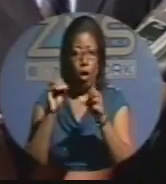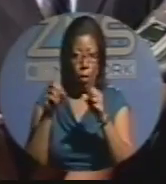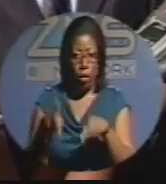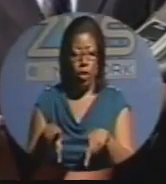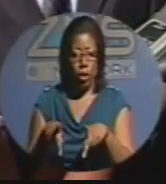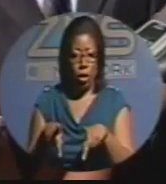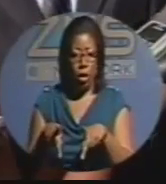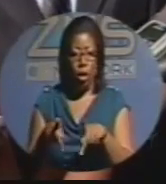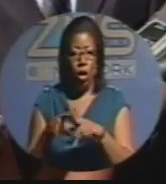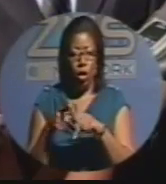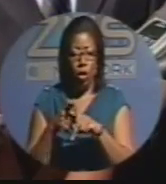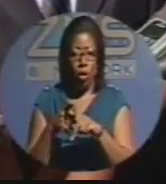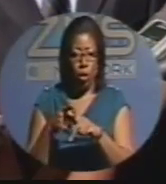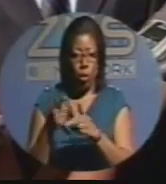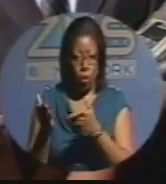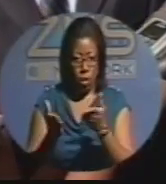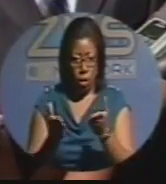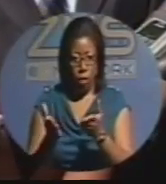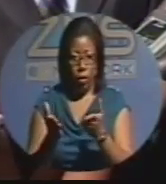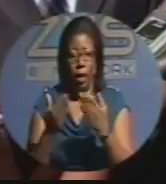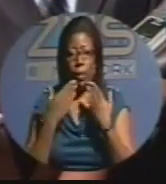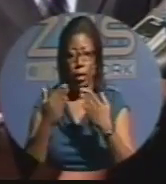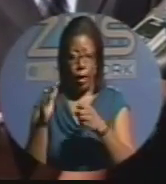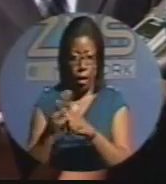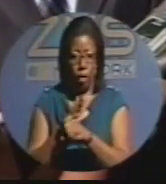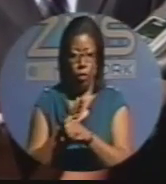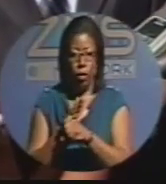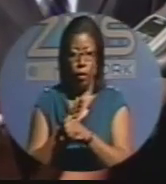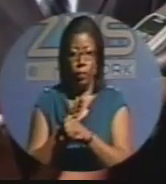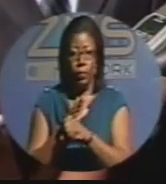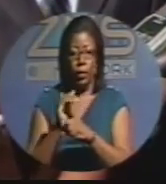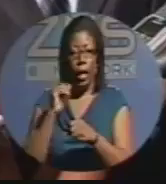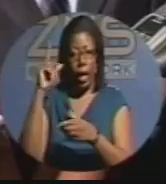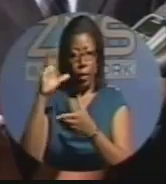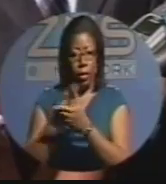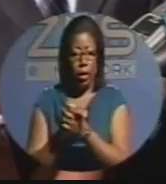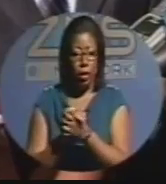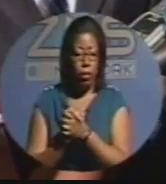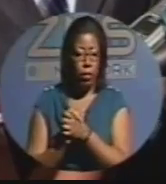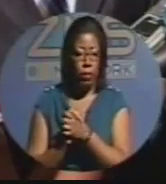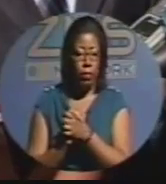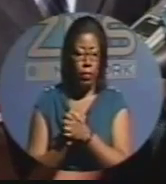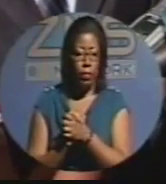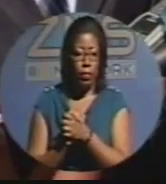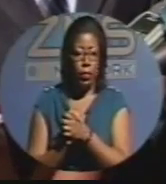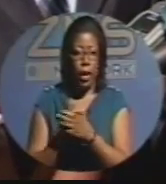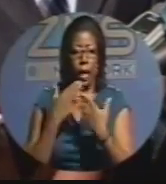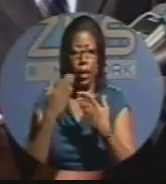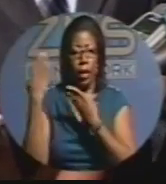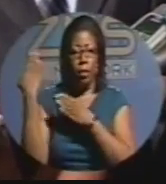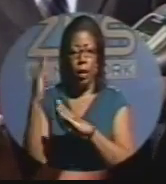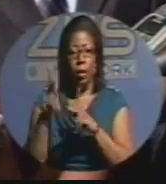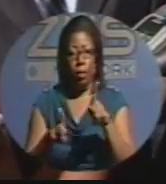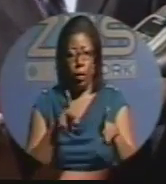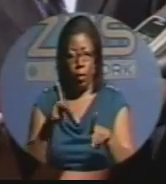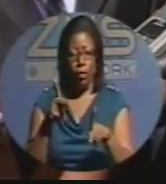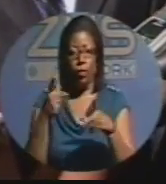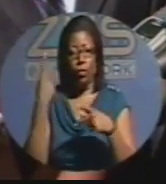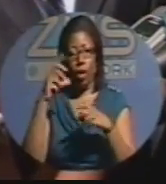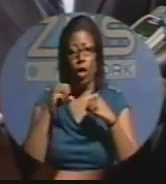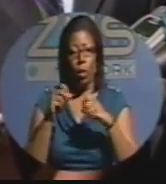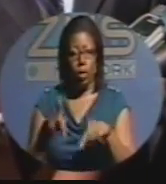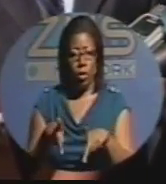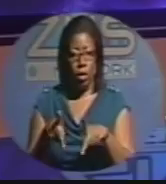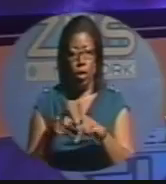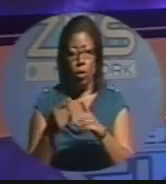have served, and thankful, and relieved of a great burden. I thank the Bahamian people very much for the opportunity to